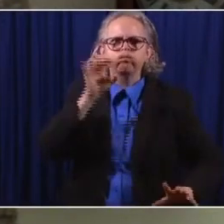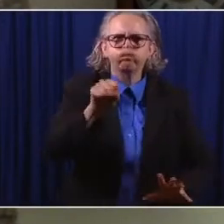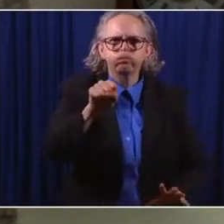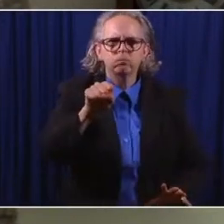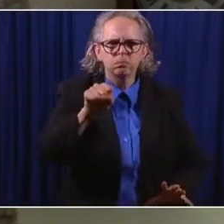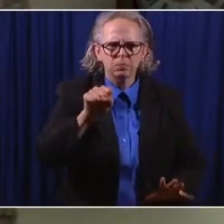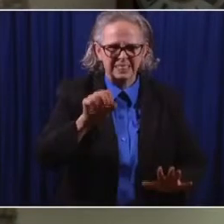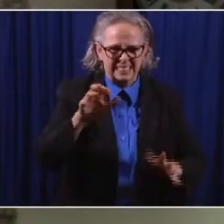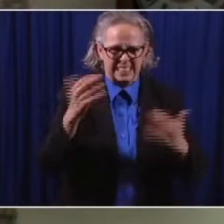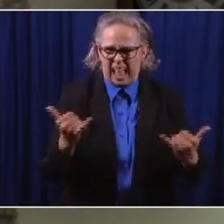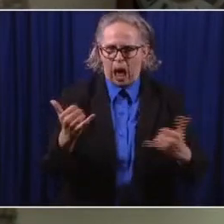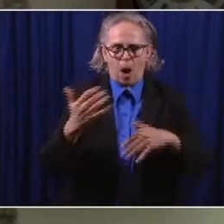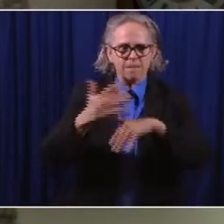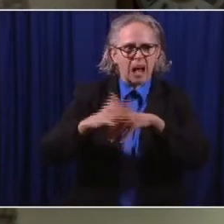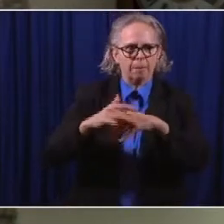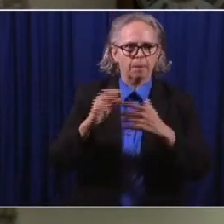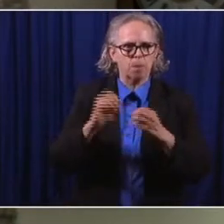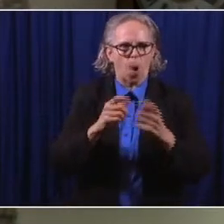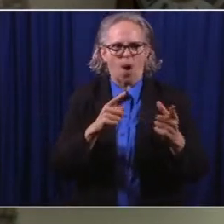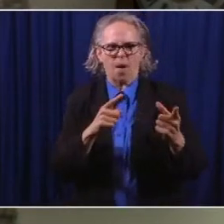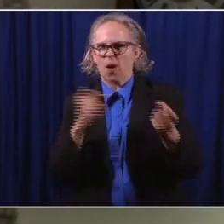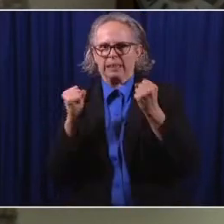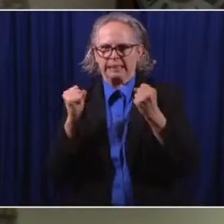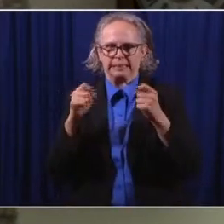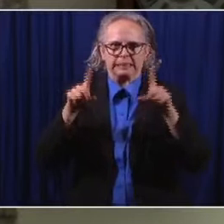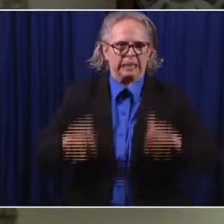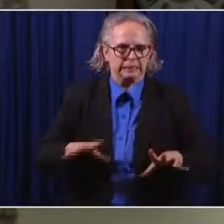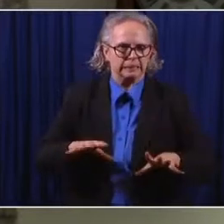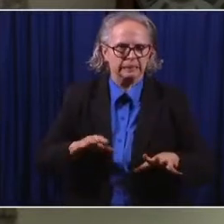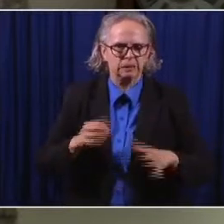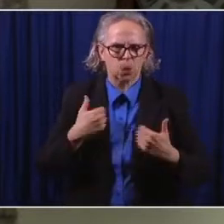on tests that if you are testing